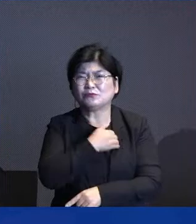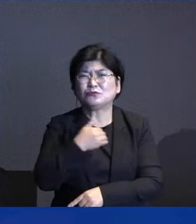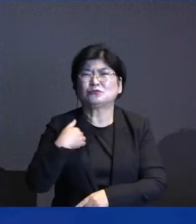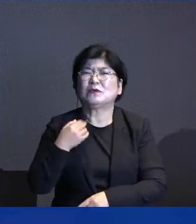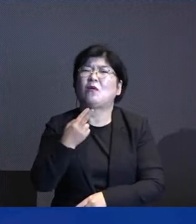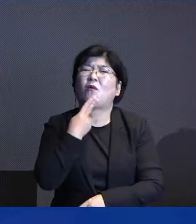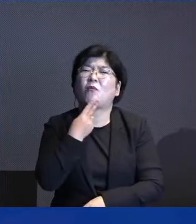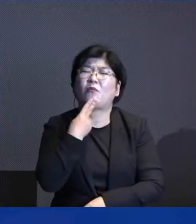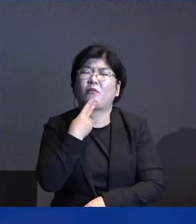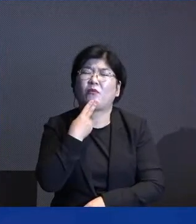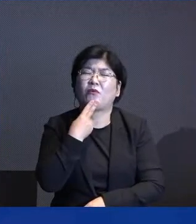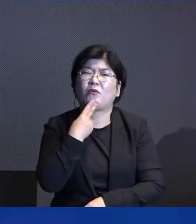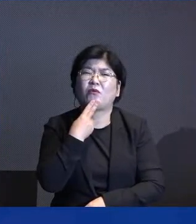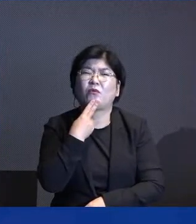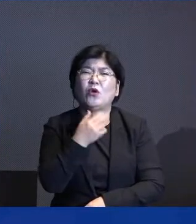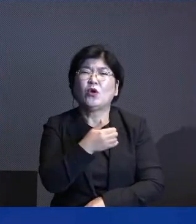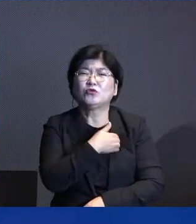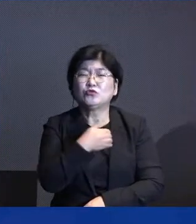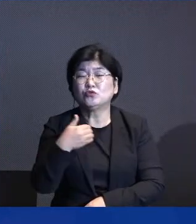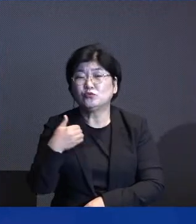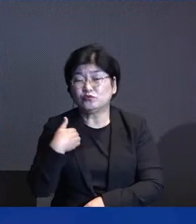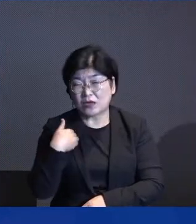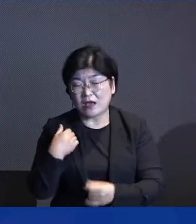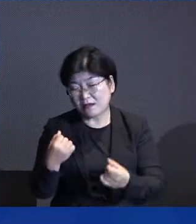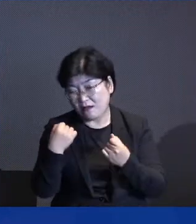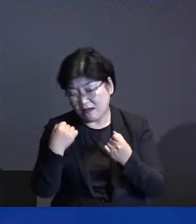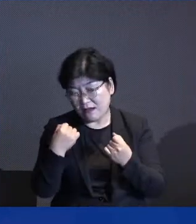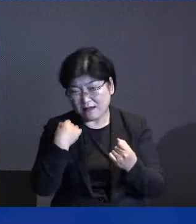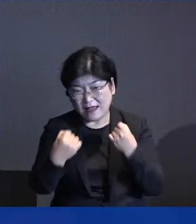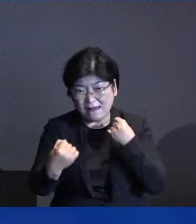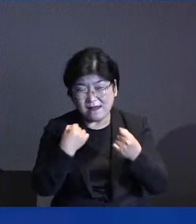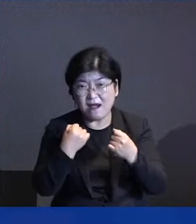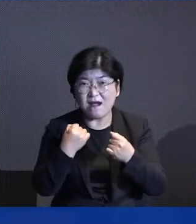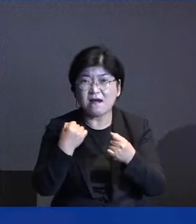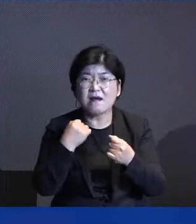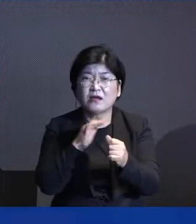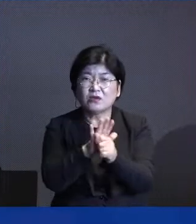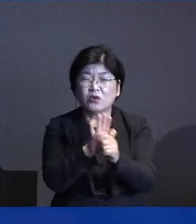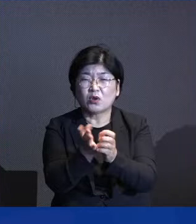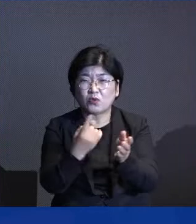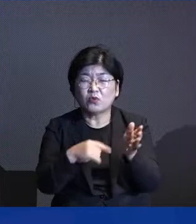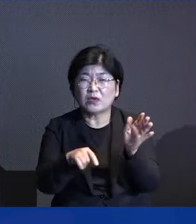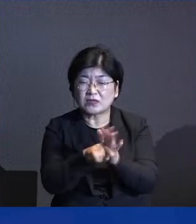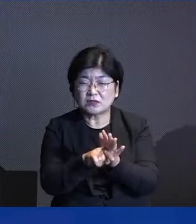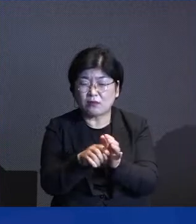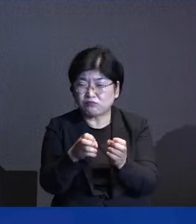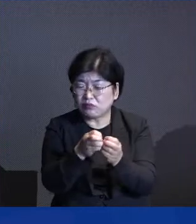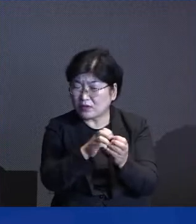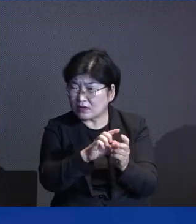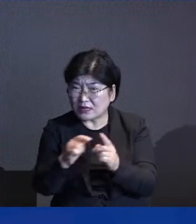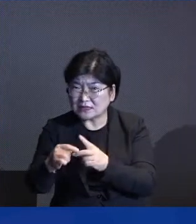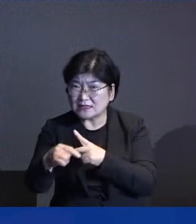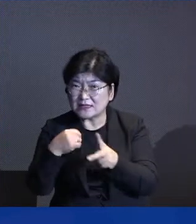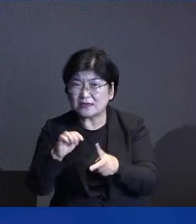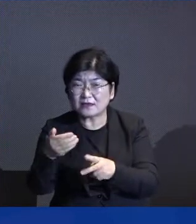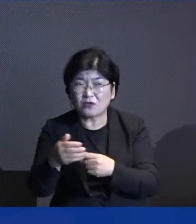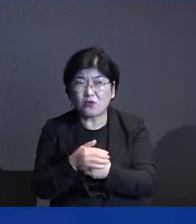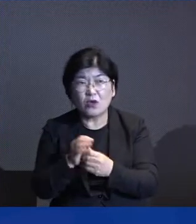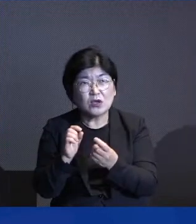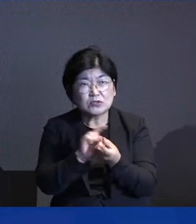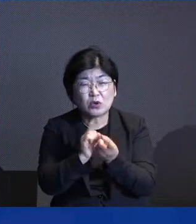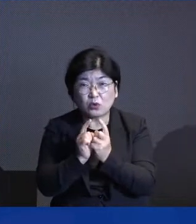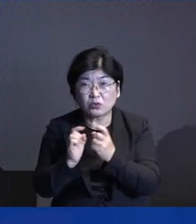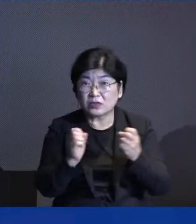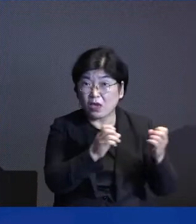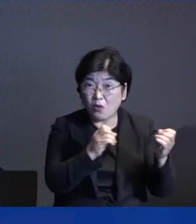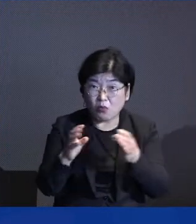access, improving their literacy, trying to talk to them and understand where the problem lies. Many people called us